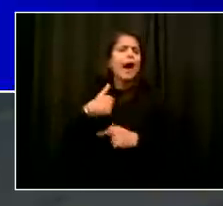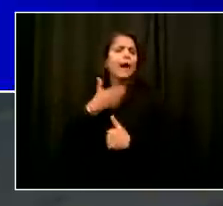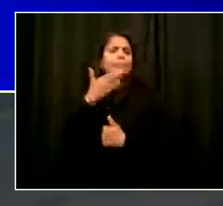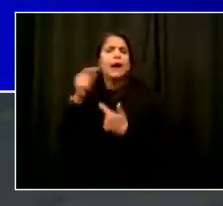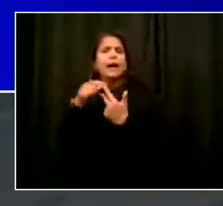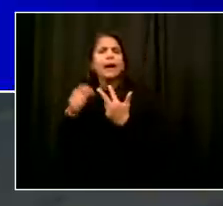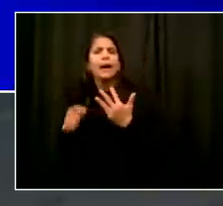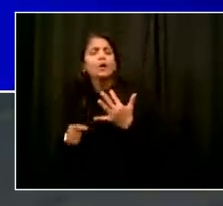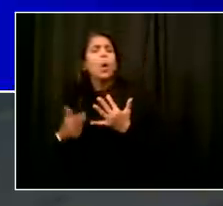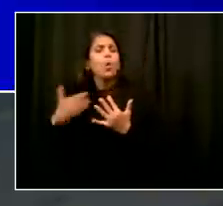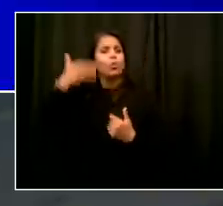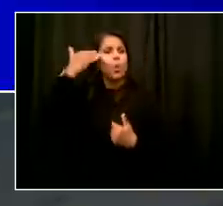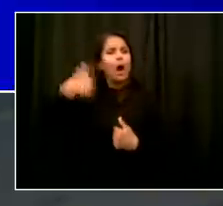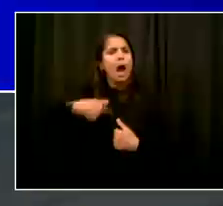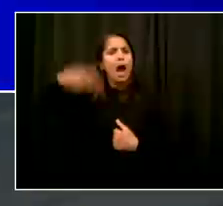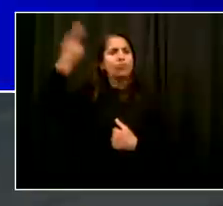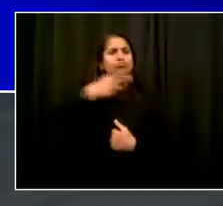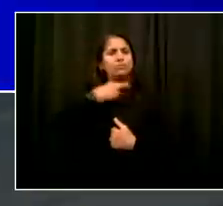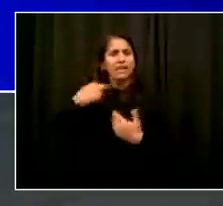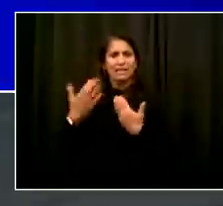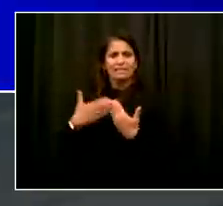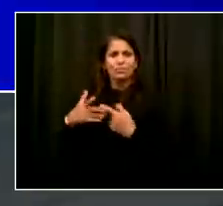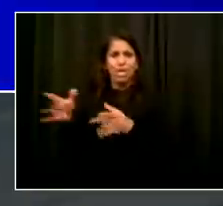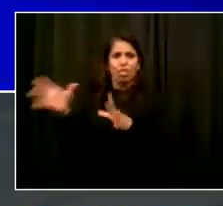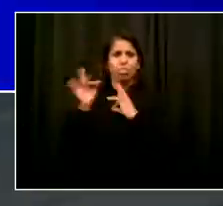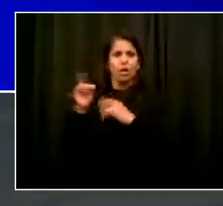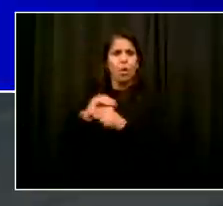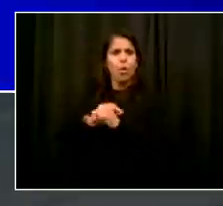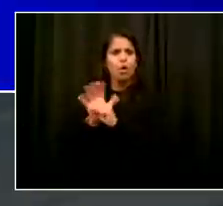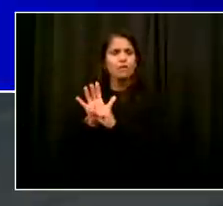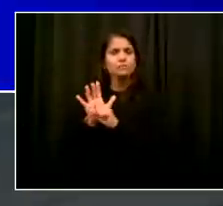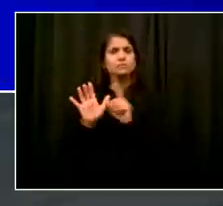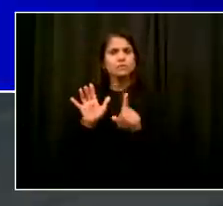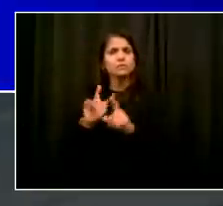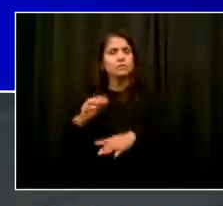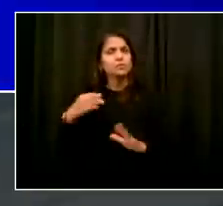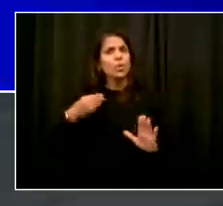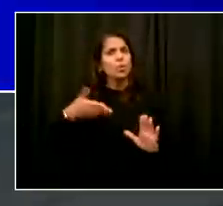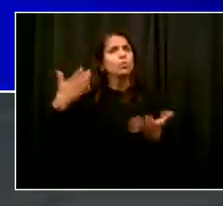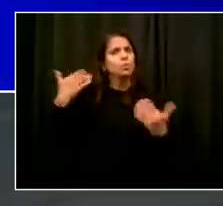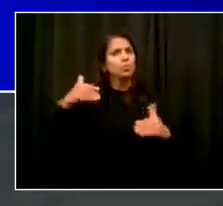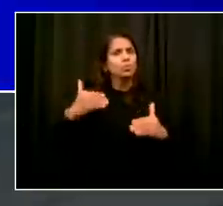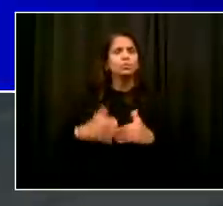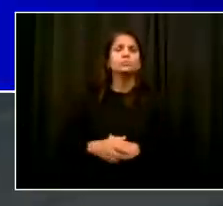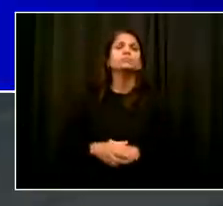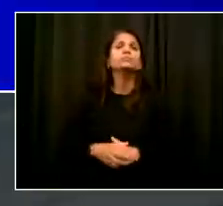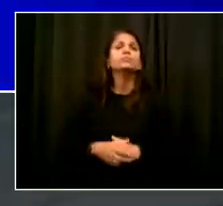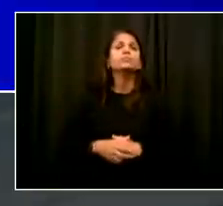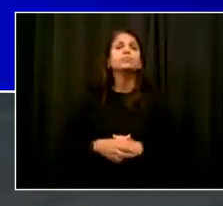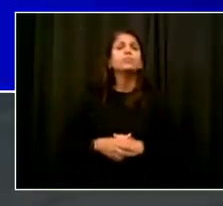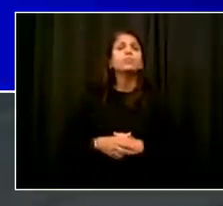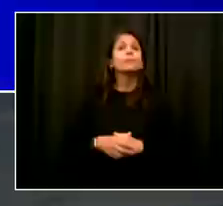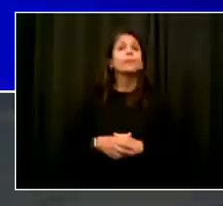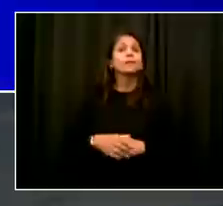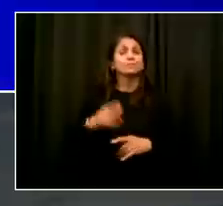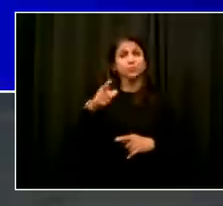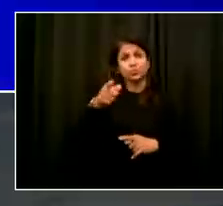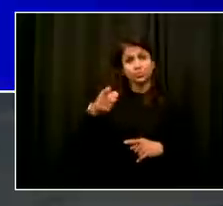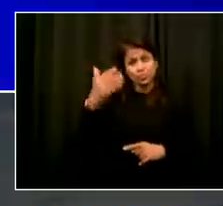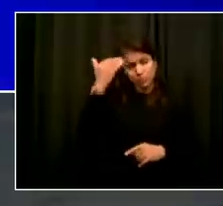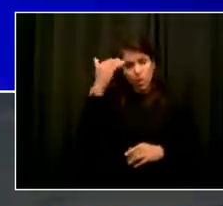risk. To invoke the great Dr. Martin Luther King Jr., we are caught in an inescapable network of